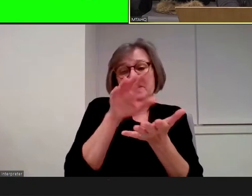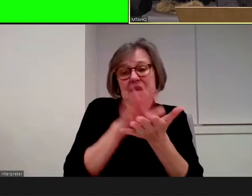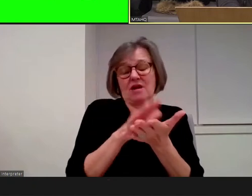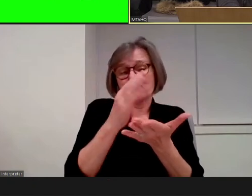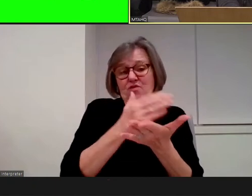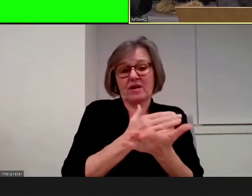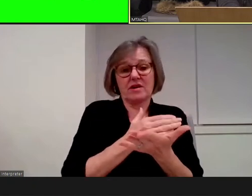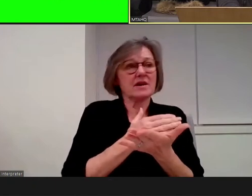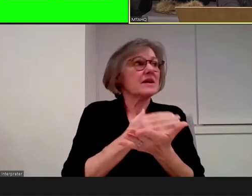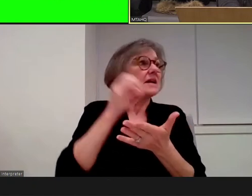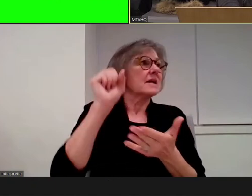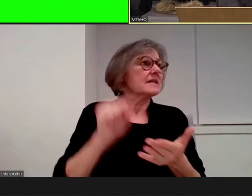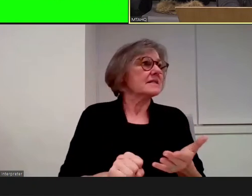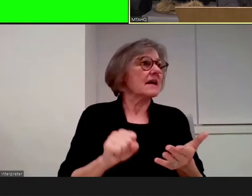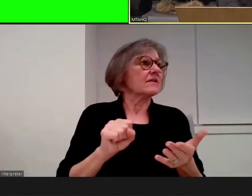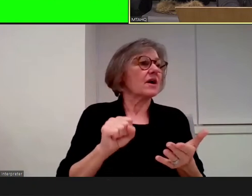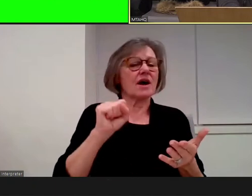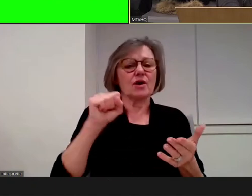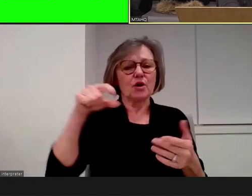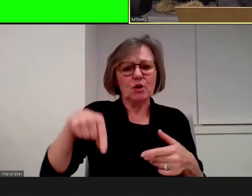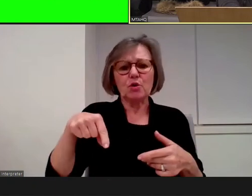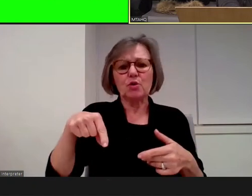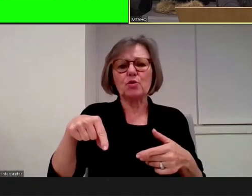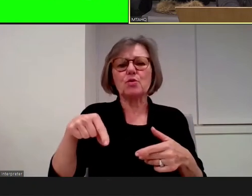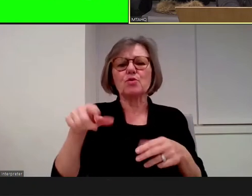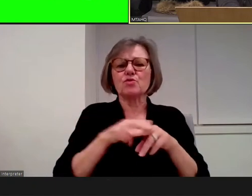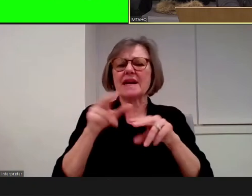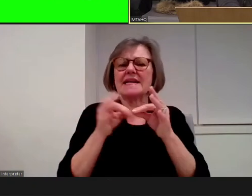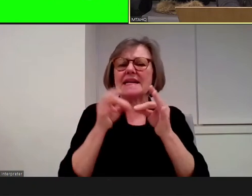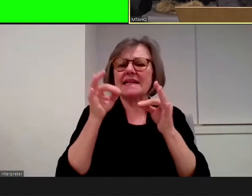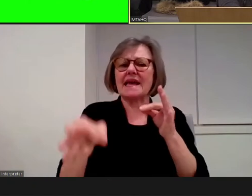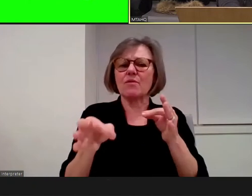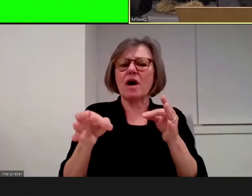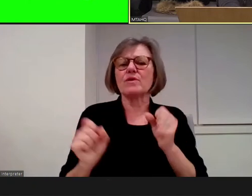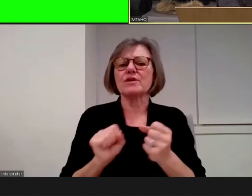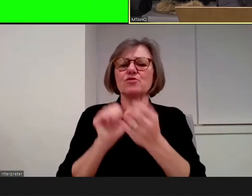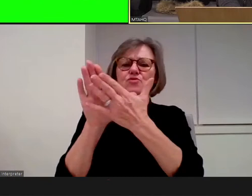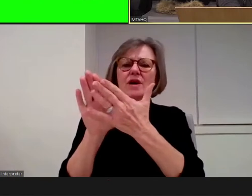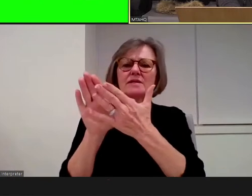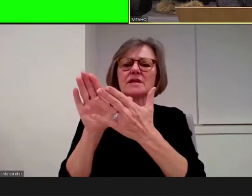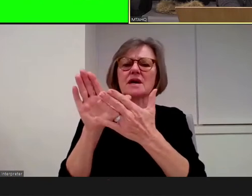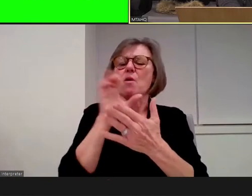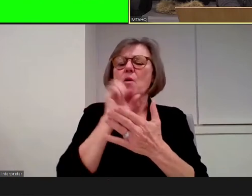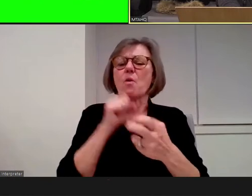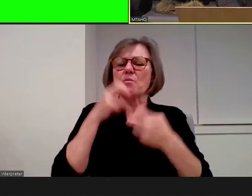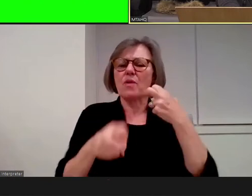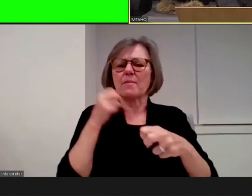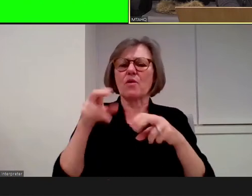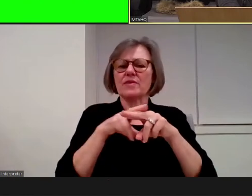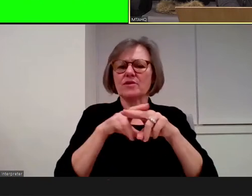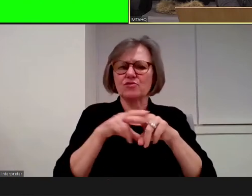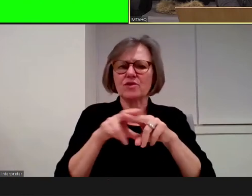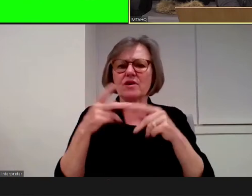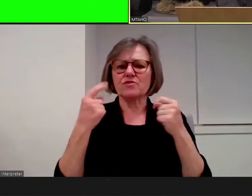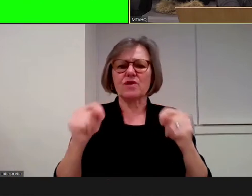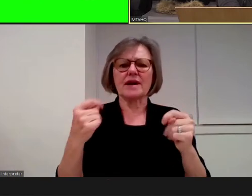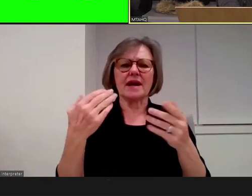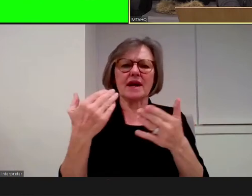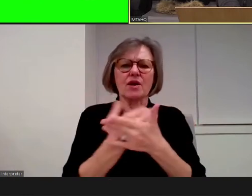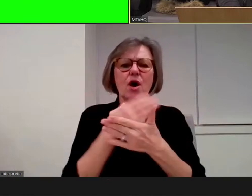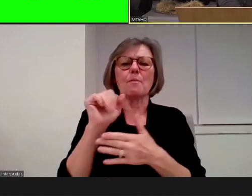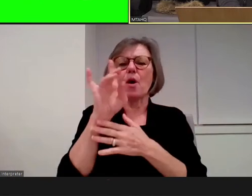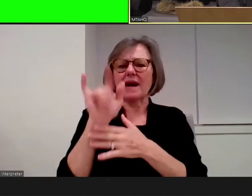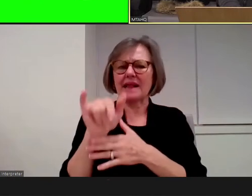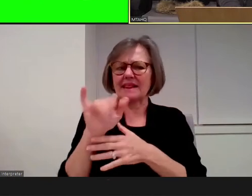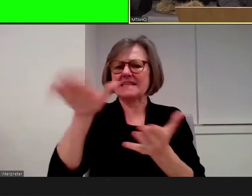So southbound queue and trains are delayed while we address a door problem on the trains at Atlantic Avenue Barclays Center.